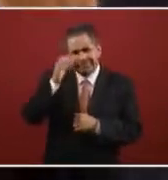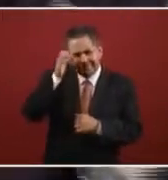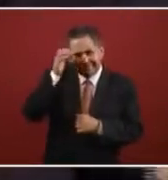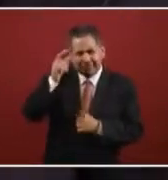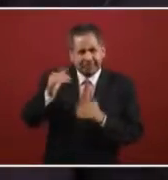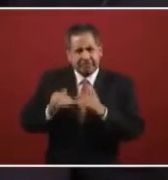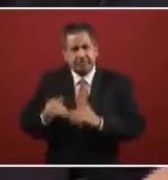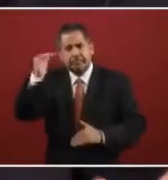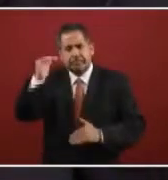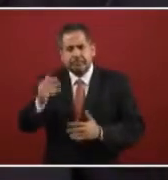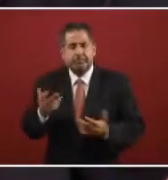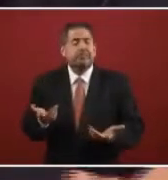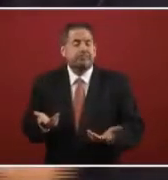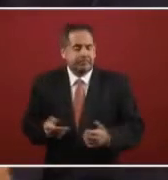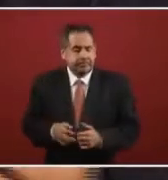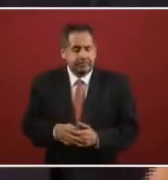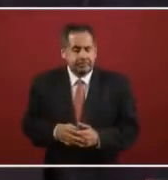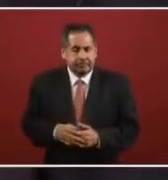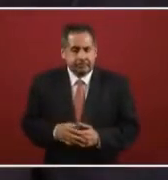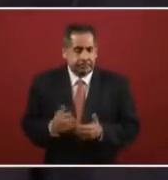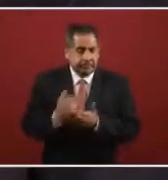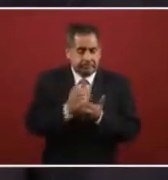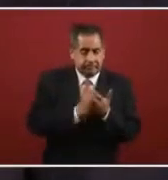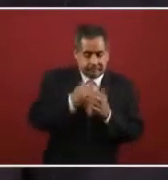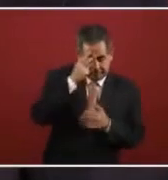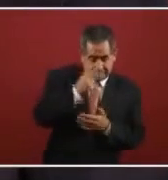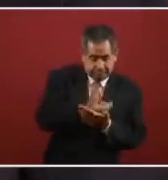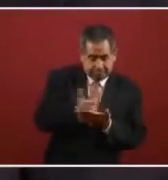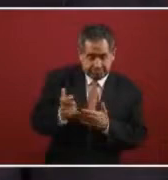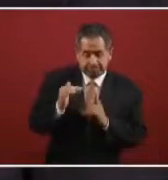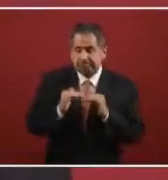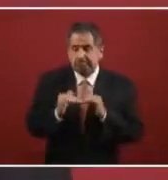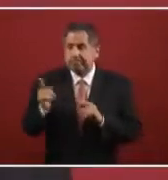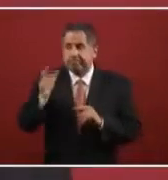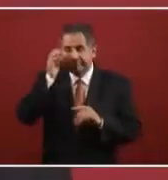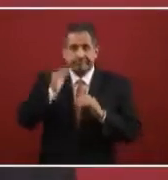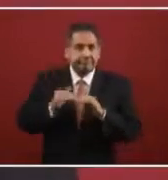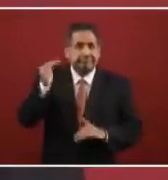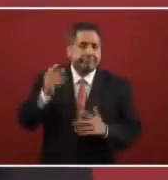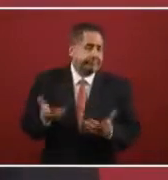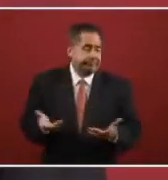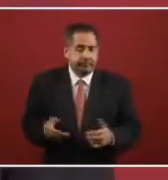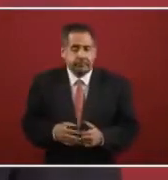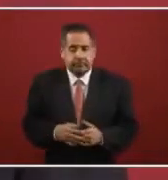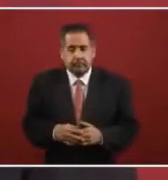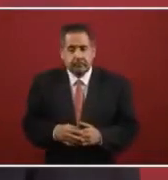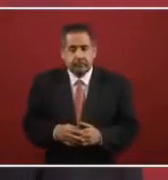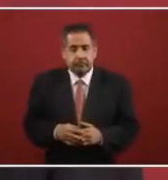the Chinese salary is even more than the Mexican salary.